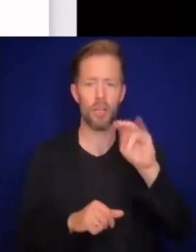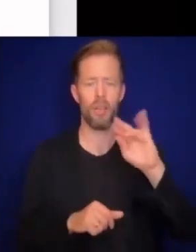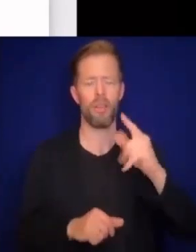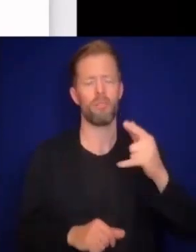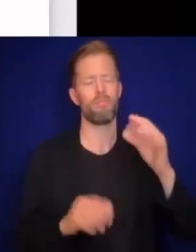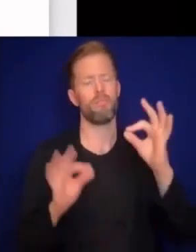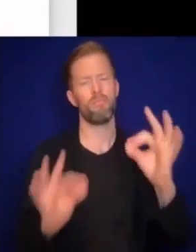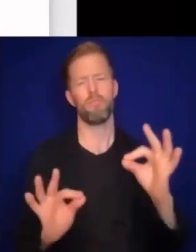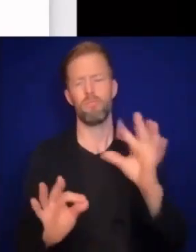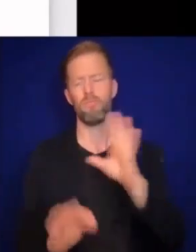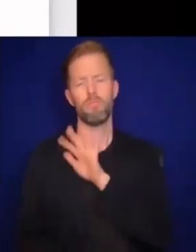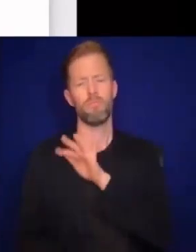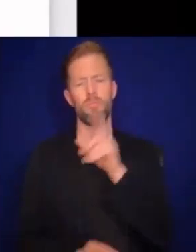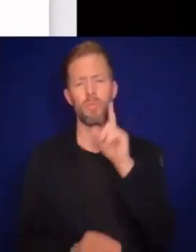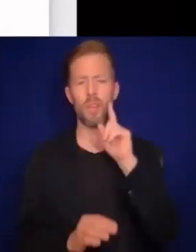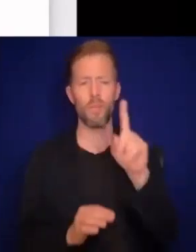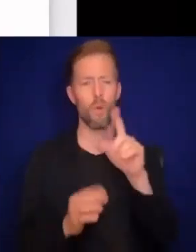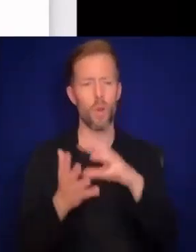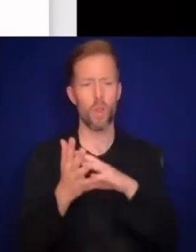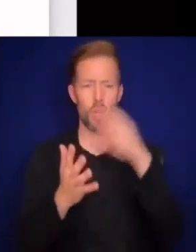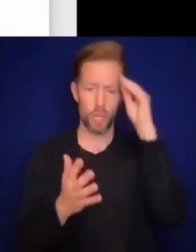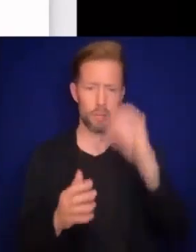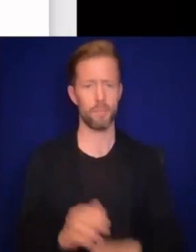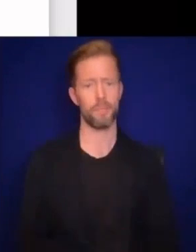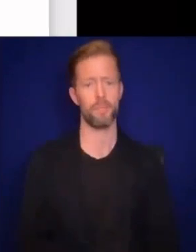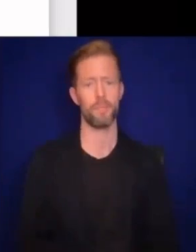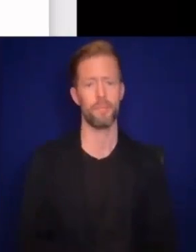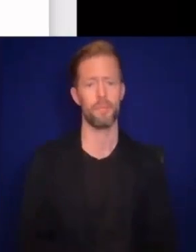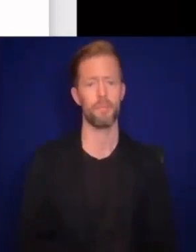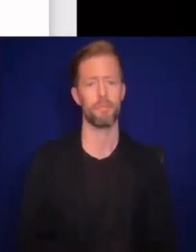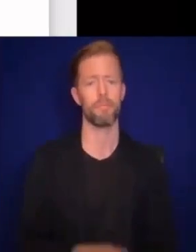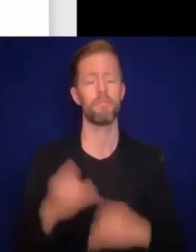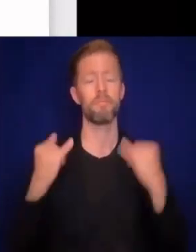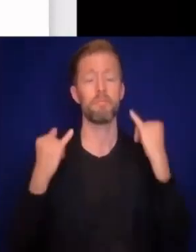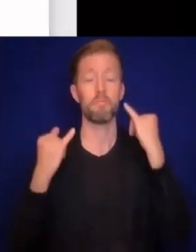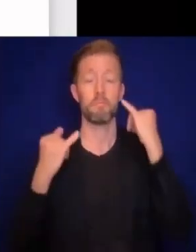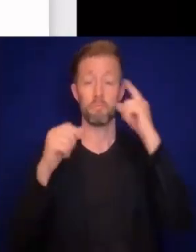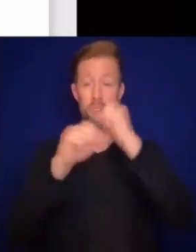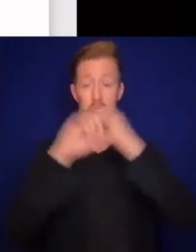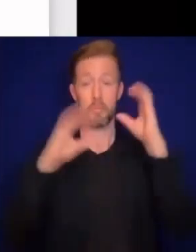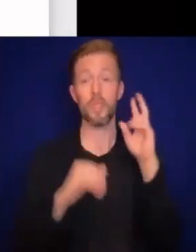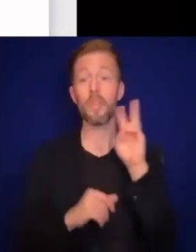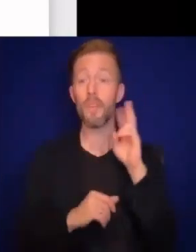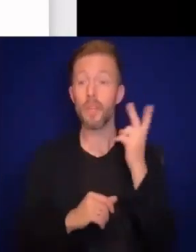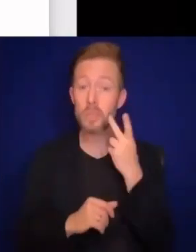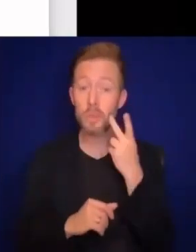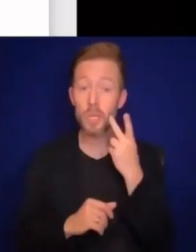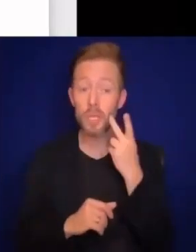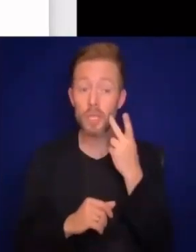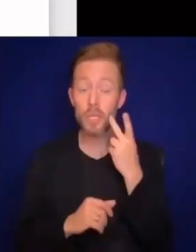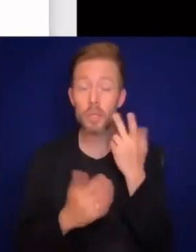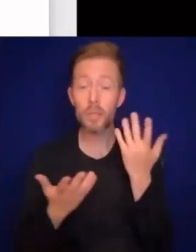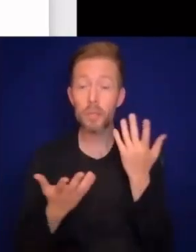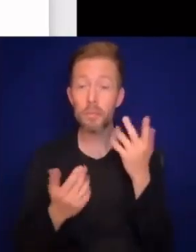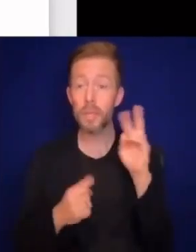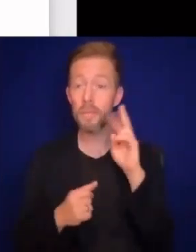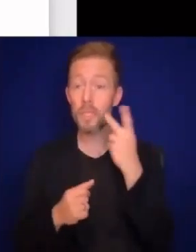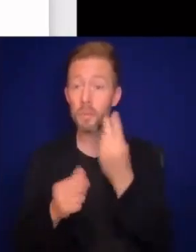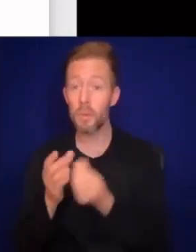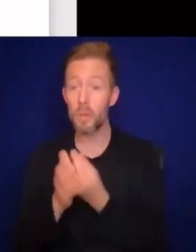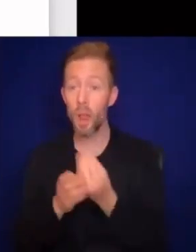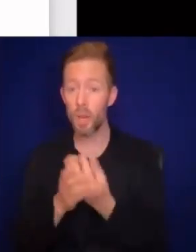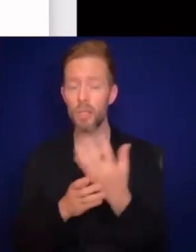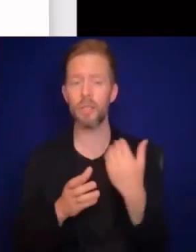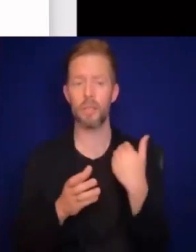early science learning. So imagine this. Vegetables and vegetable gardens